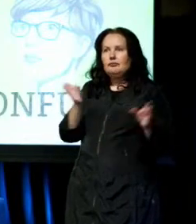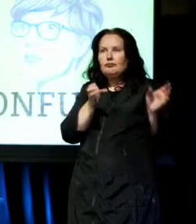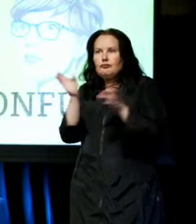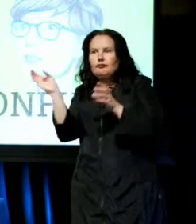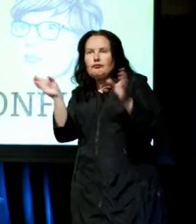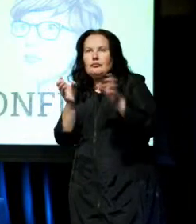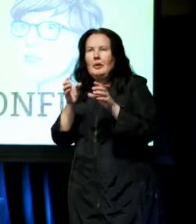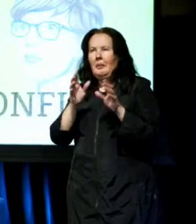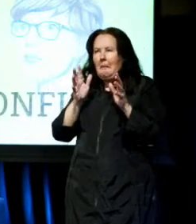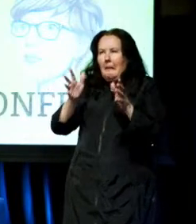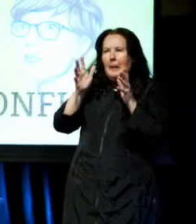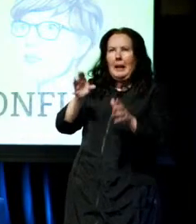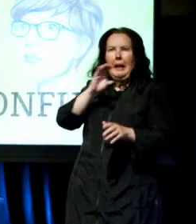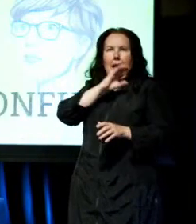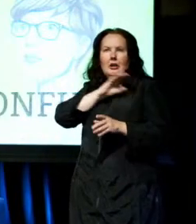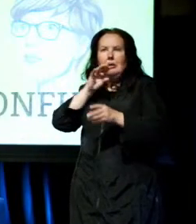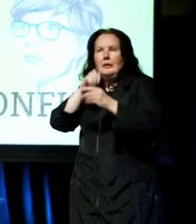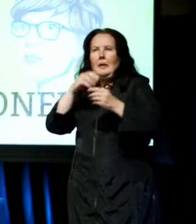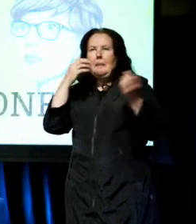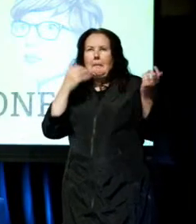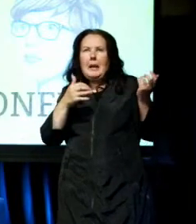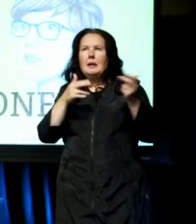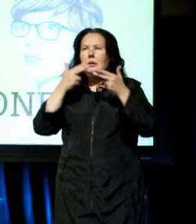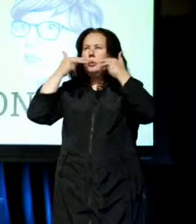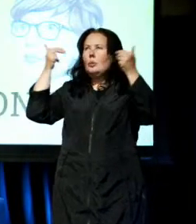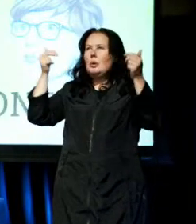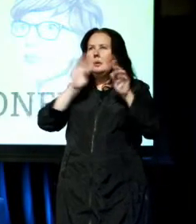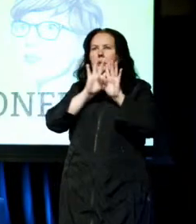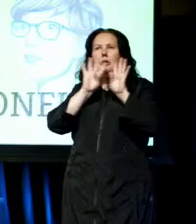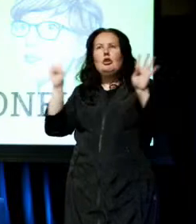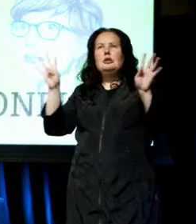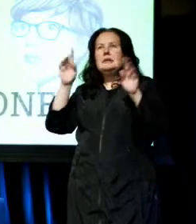was a band of a choir, I think, of